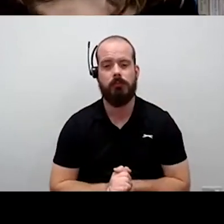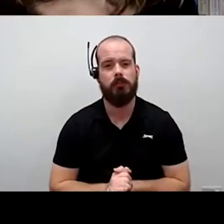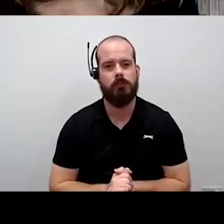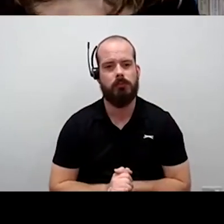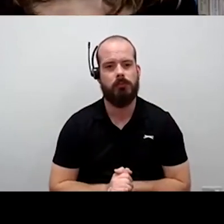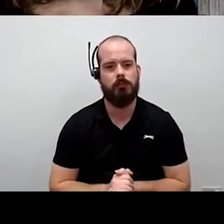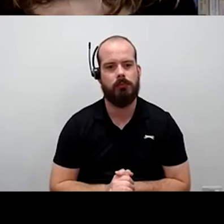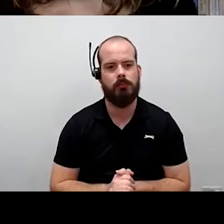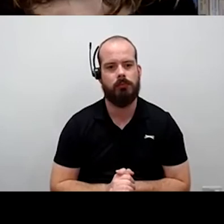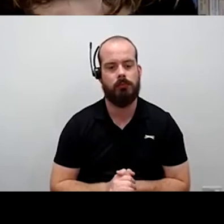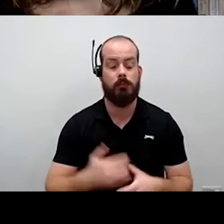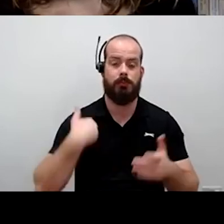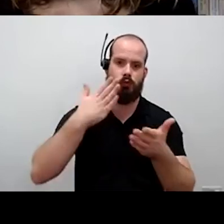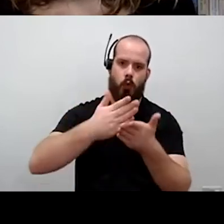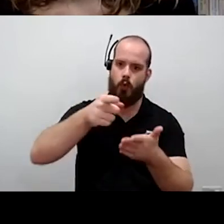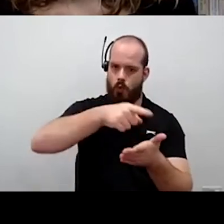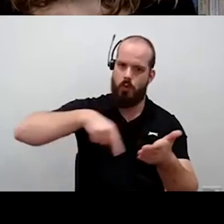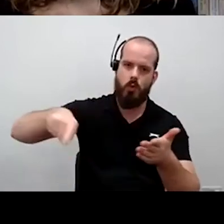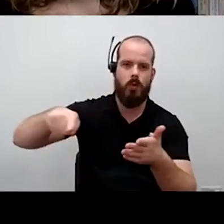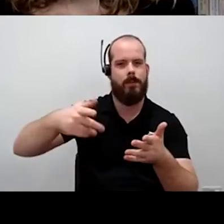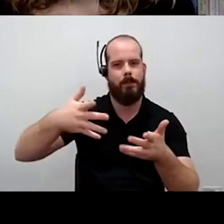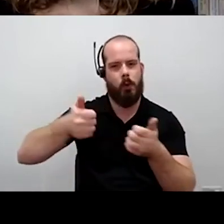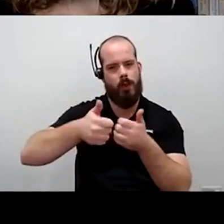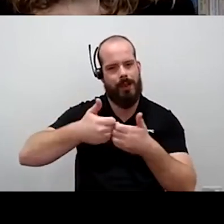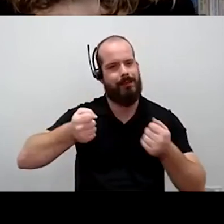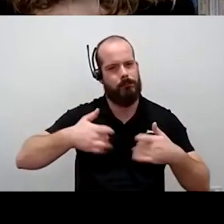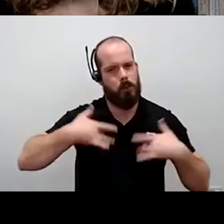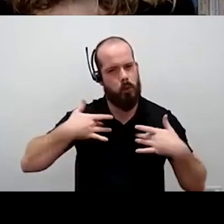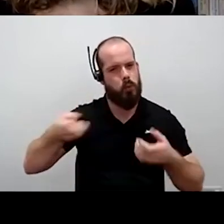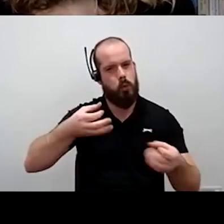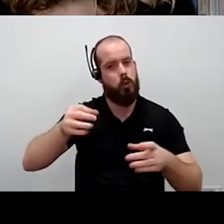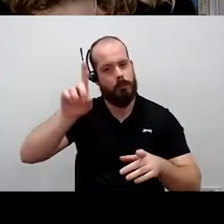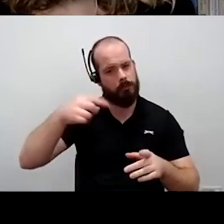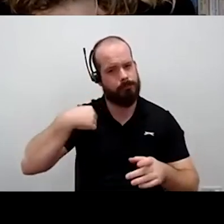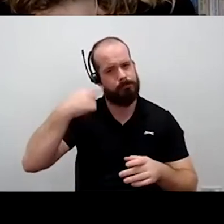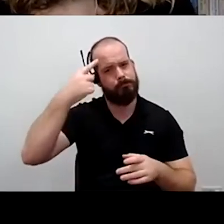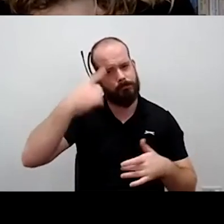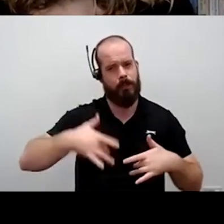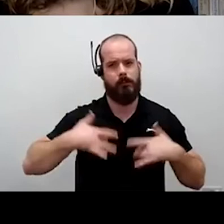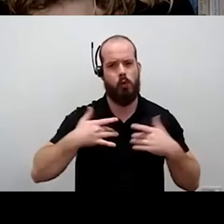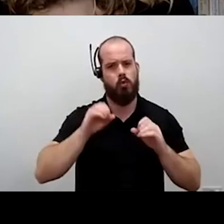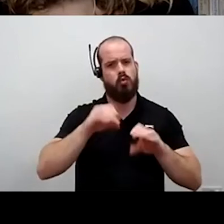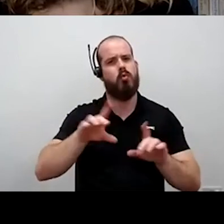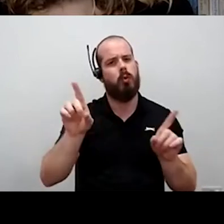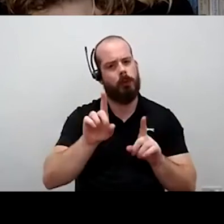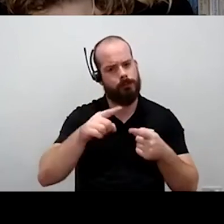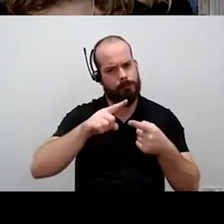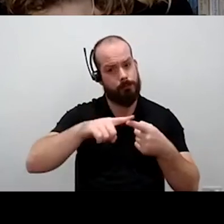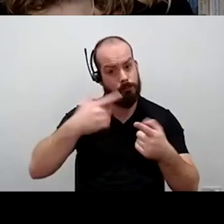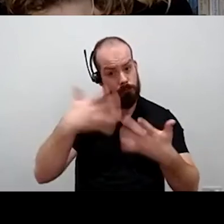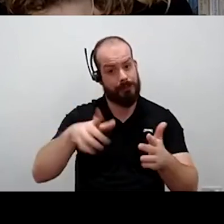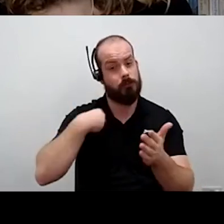I'm sure colleagues here have got a better view on this than me, but just for what it's worth, my take on this, I just did a paper with some